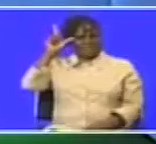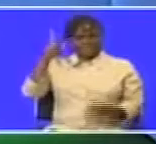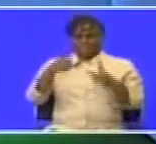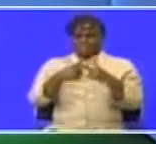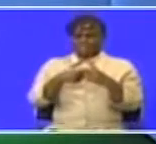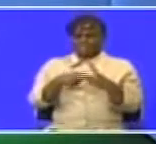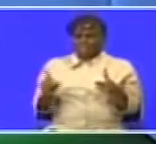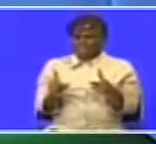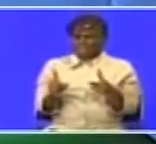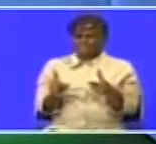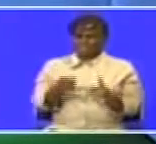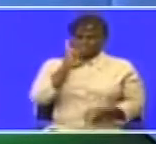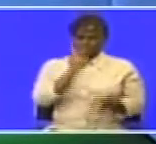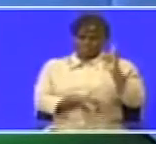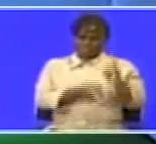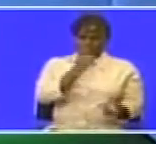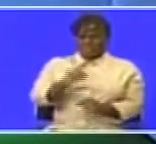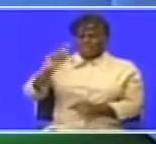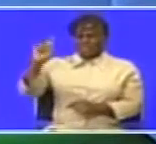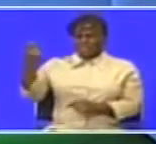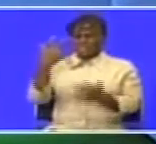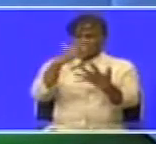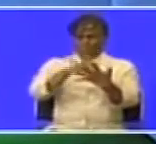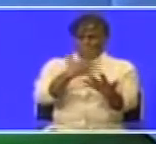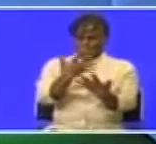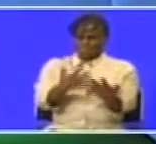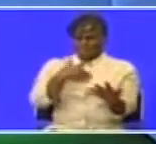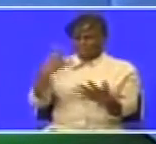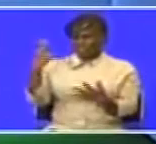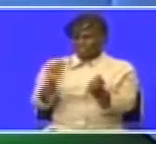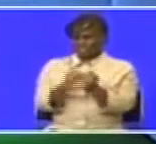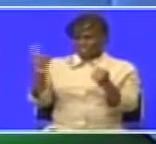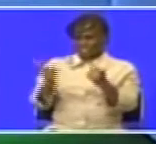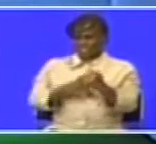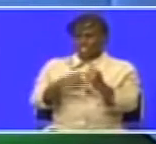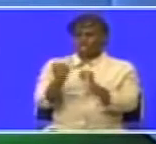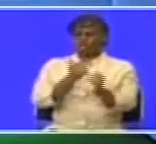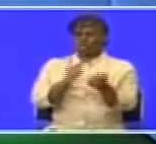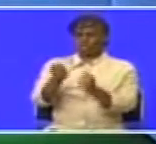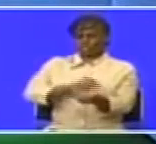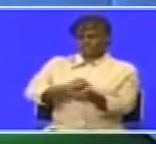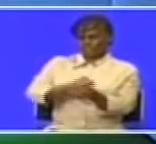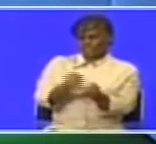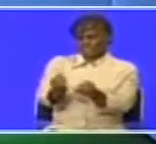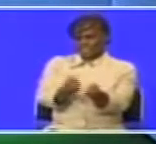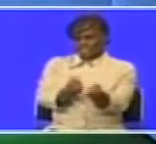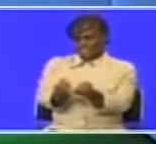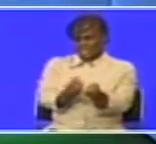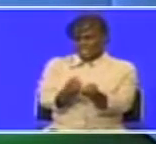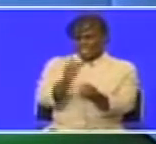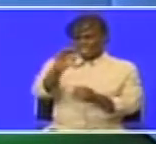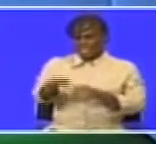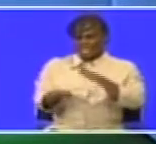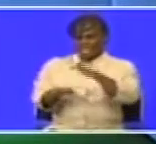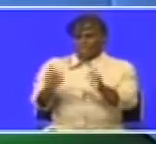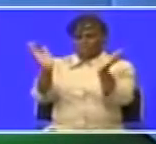Of the bulletin in matters of athletics, where the Kenya Prisons will hold their 2016 athletics championships this Friday and Saturday at the Nyayo National